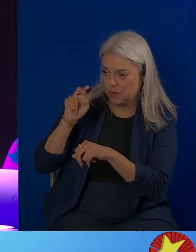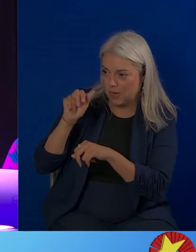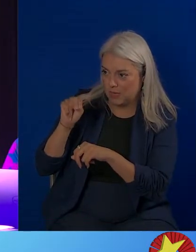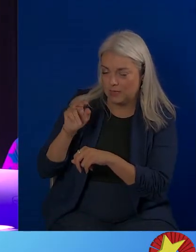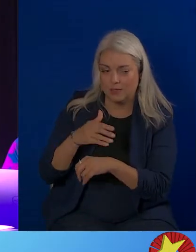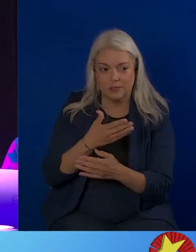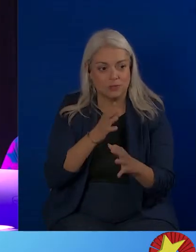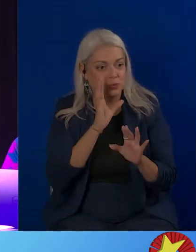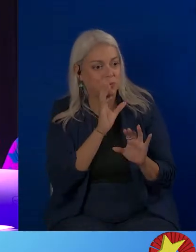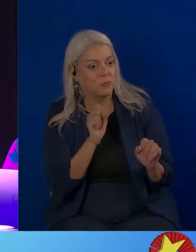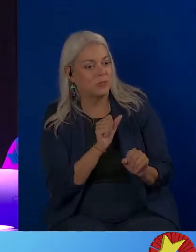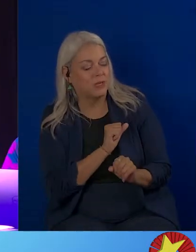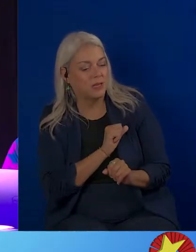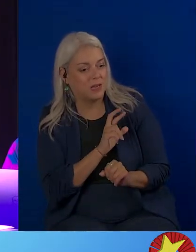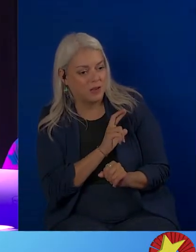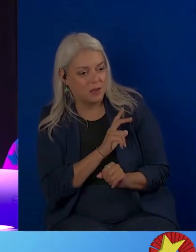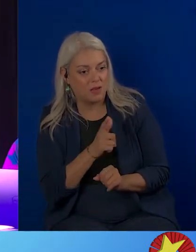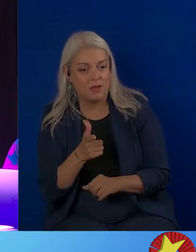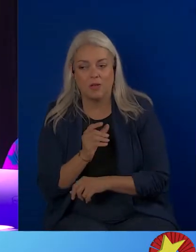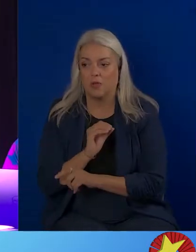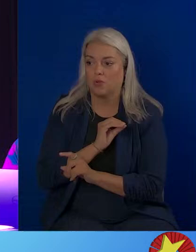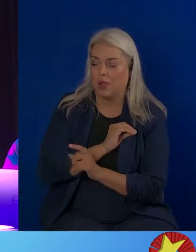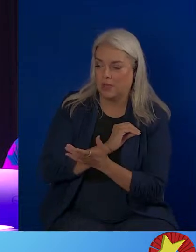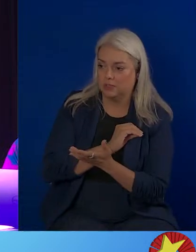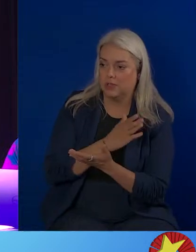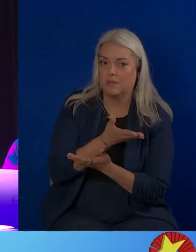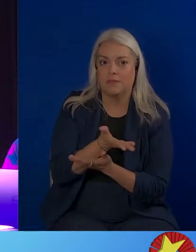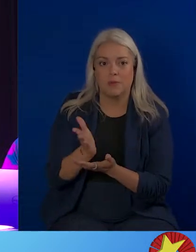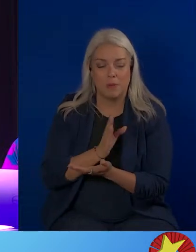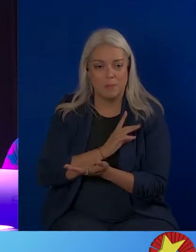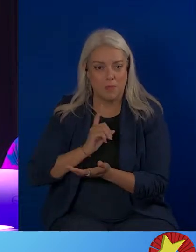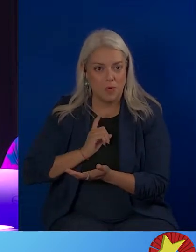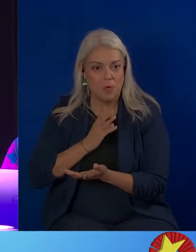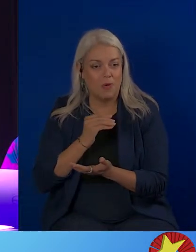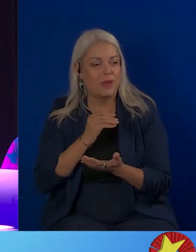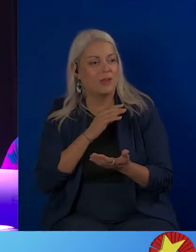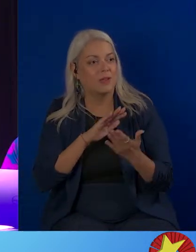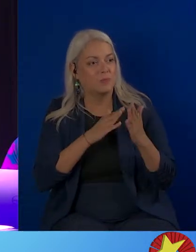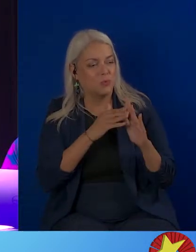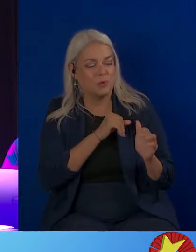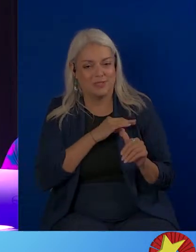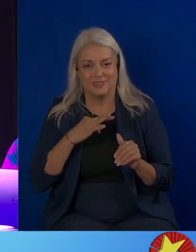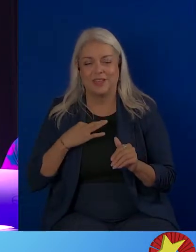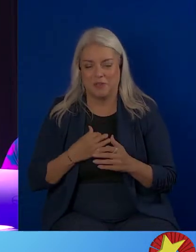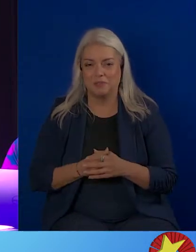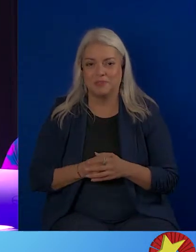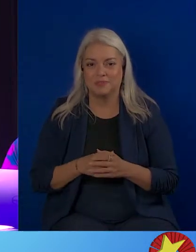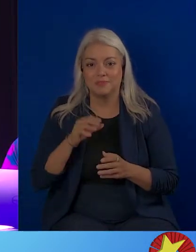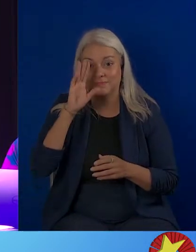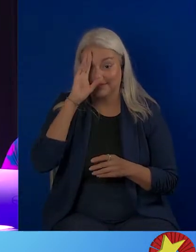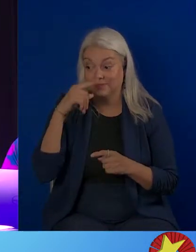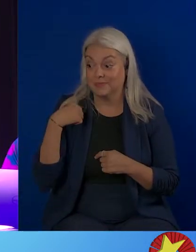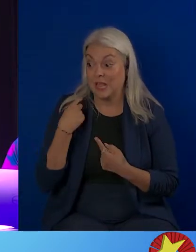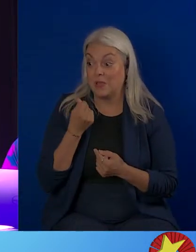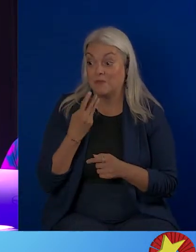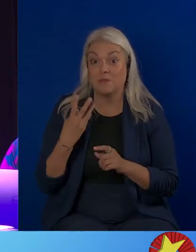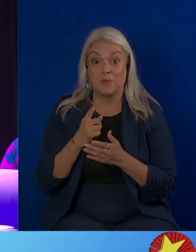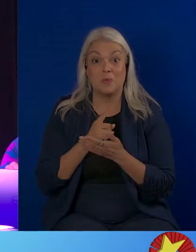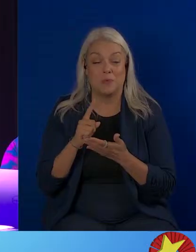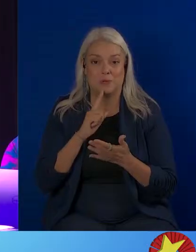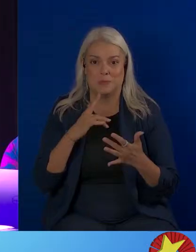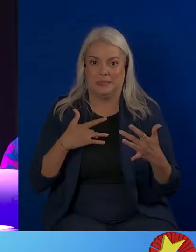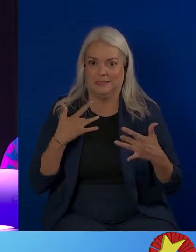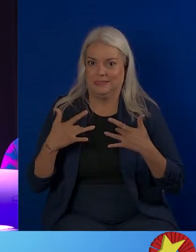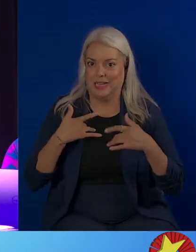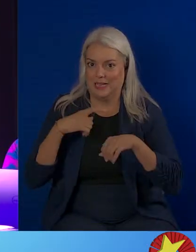Katchoff, members of the board, ASDB community, and staff members. These last few weeks have been an exciting time of the year for the